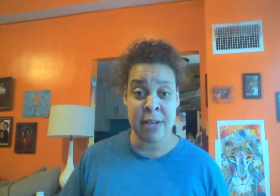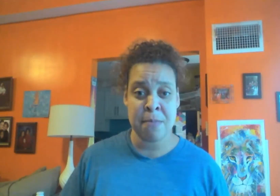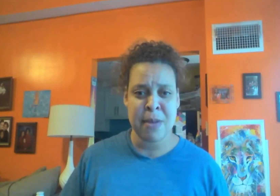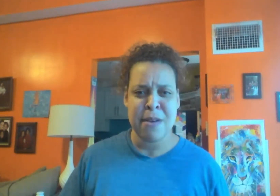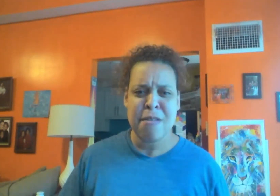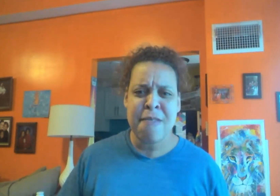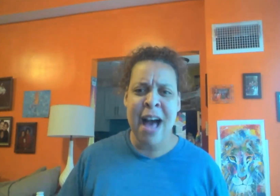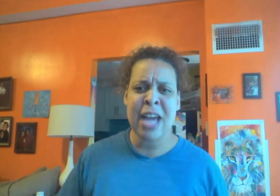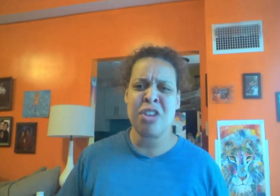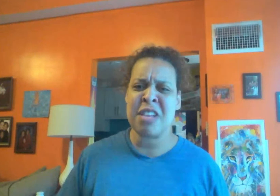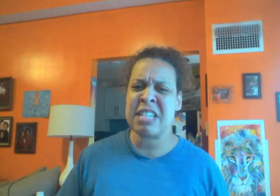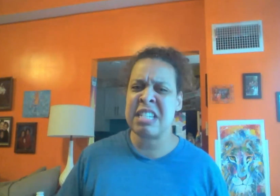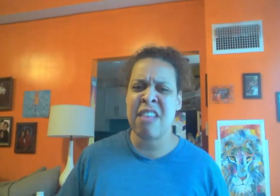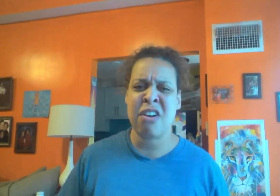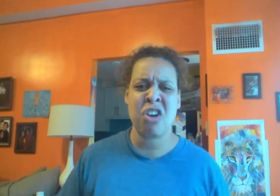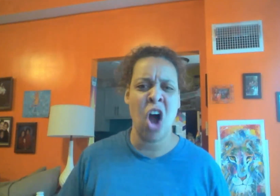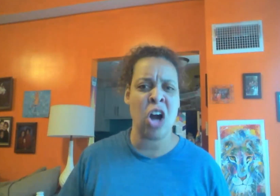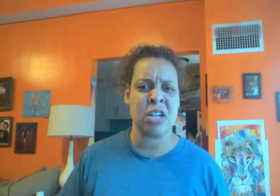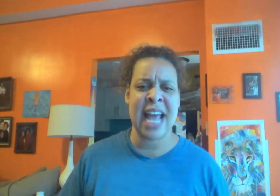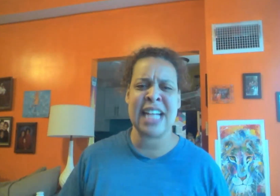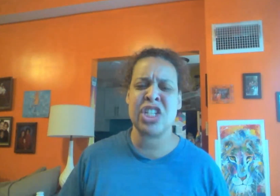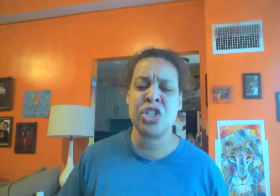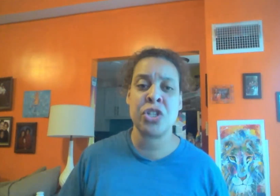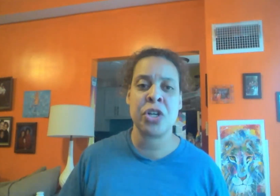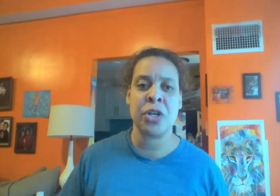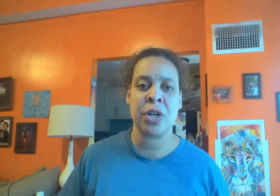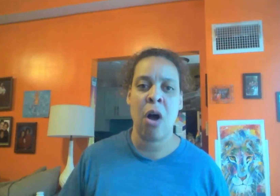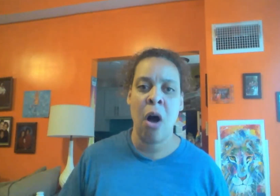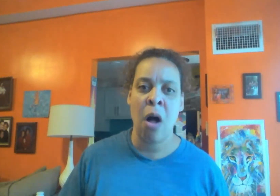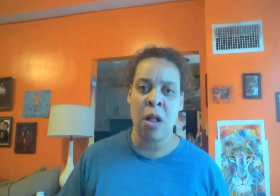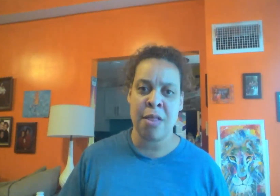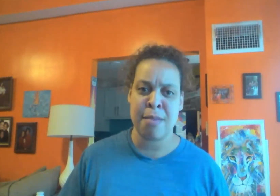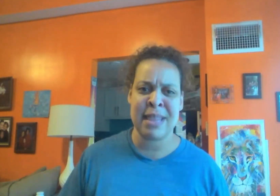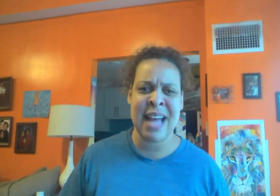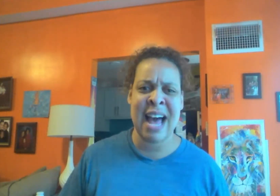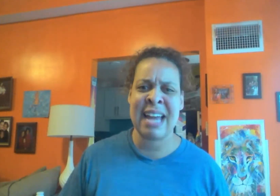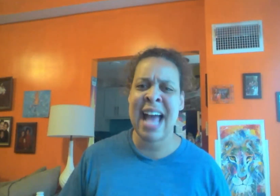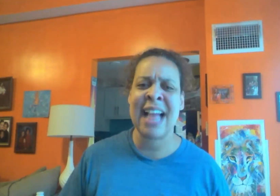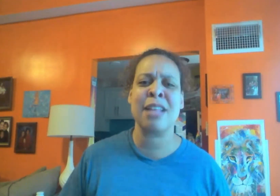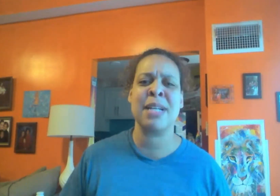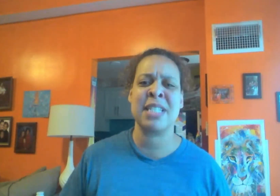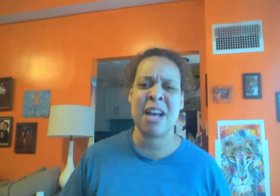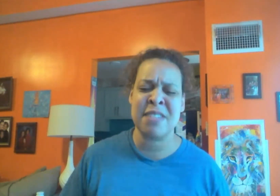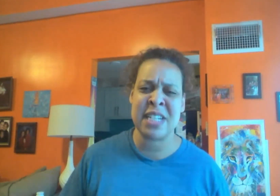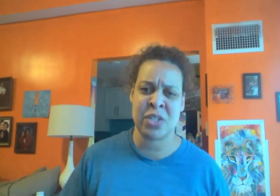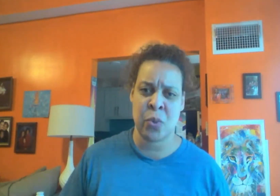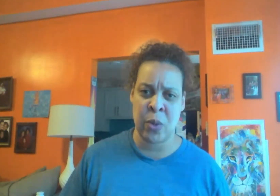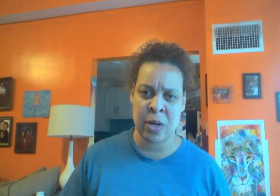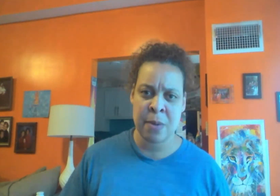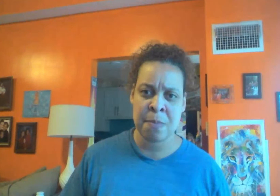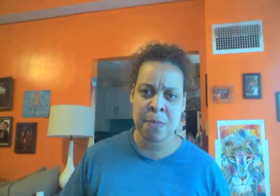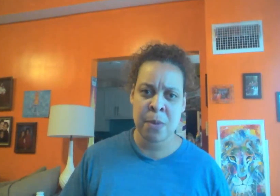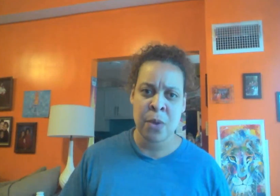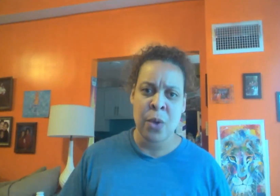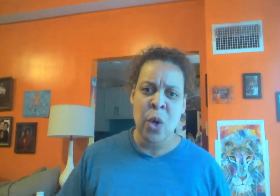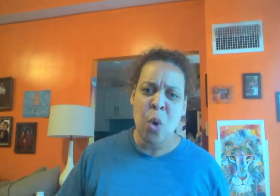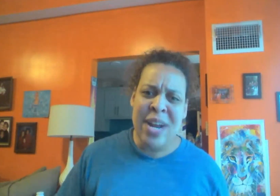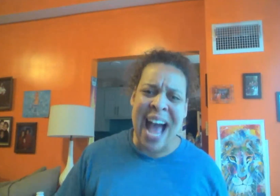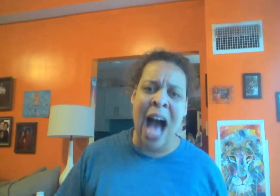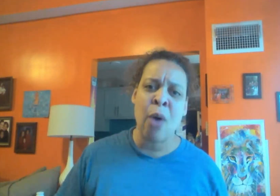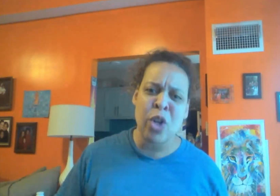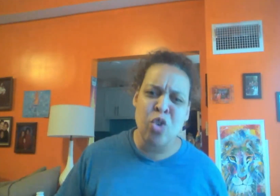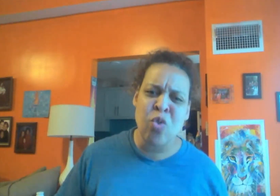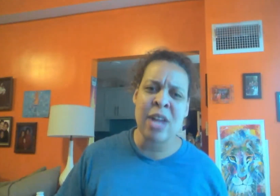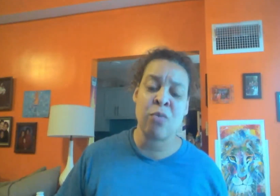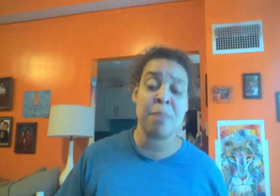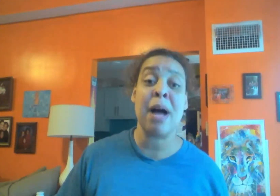serve in heaven, fired the southern heart and stirred all the malign elements of discord.